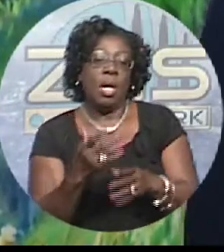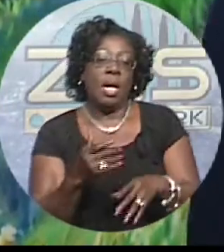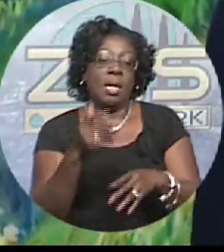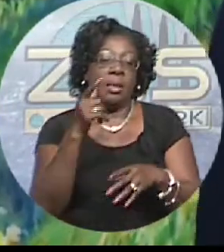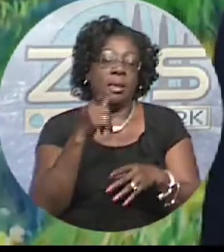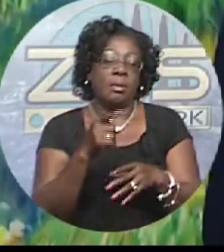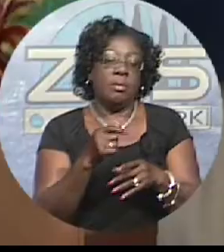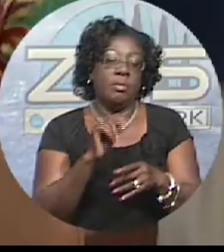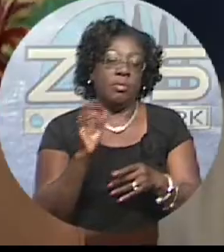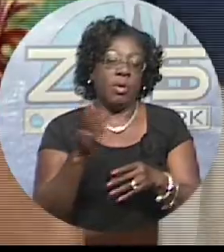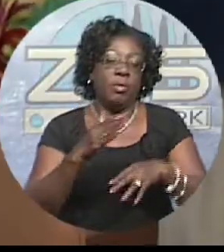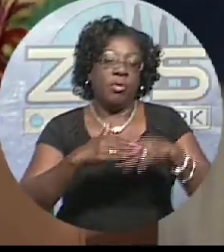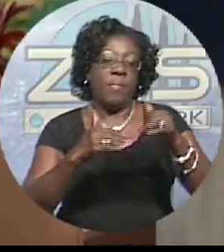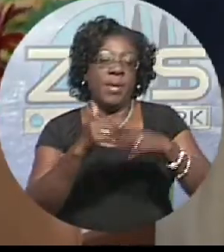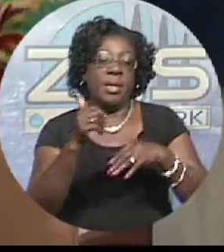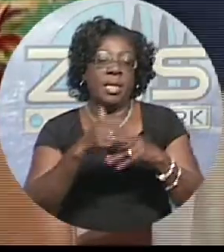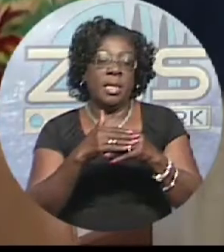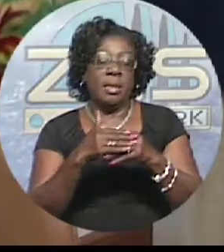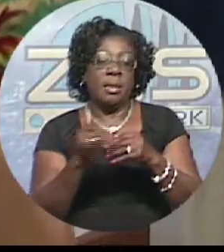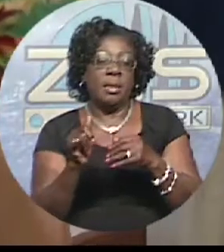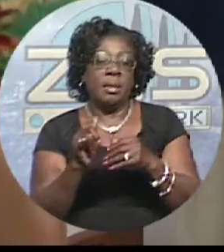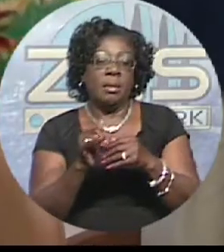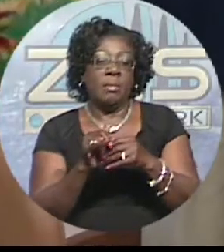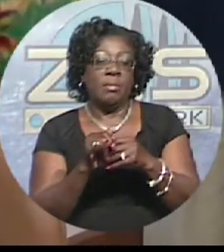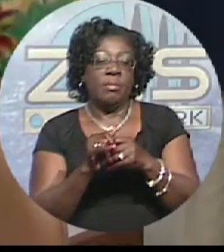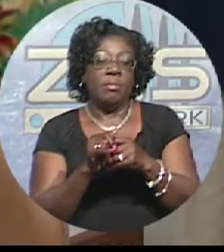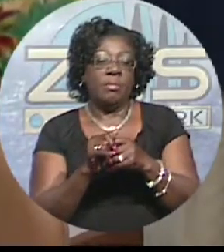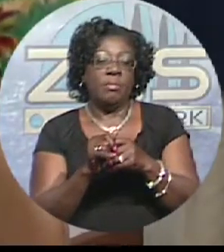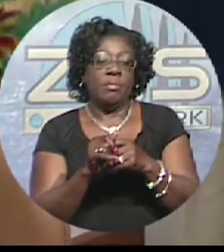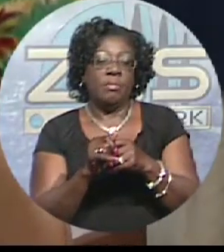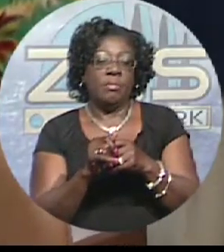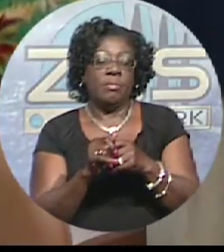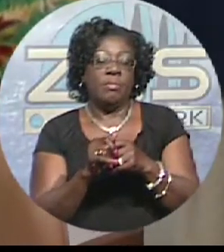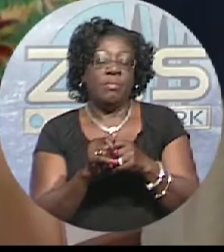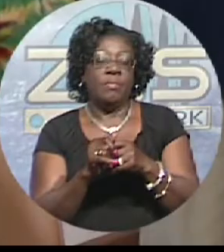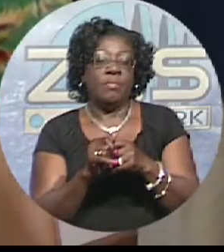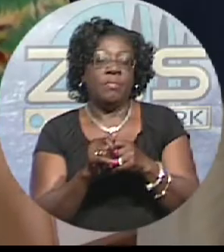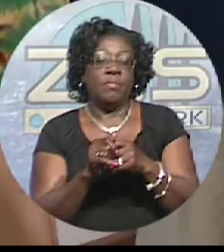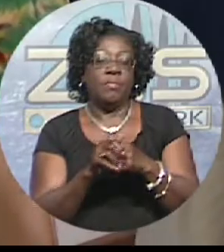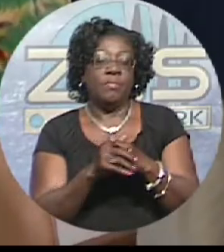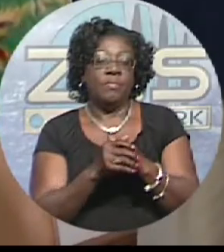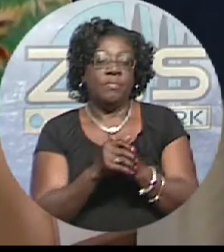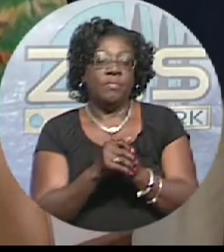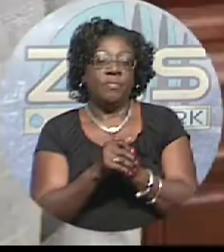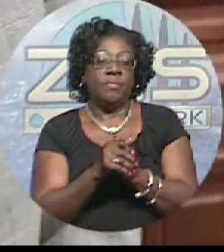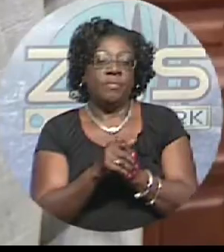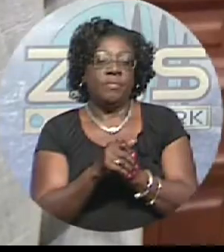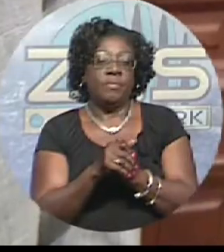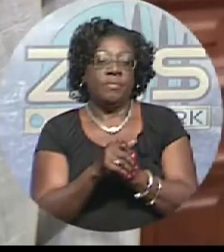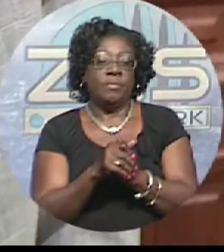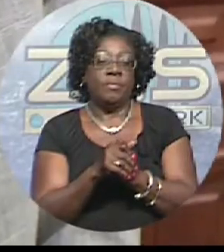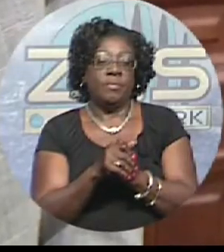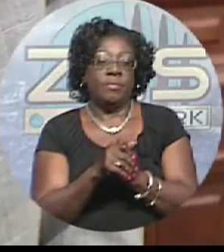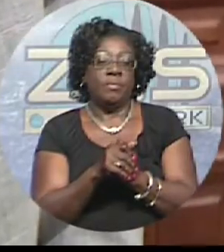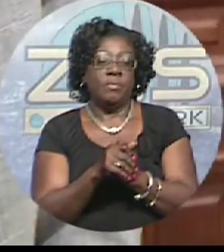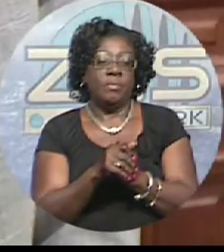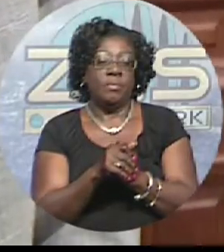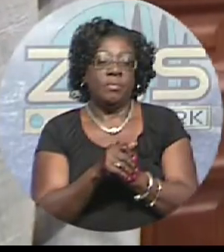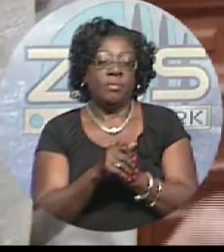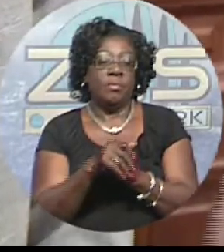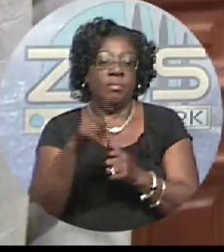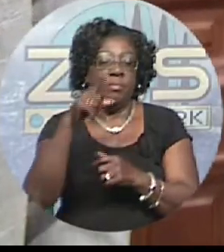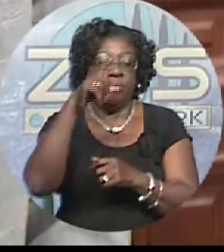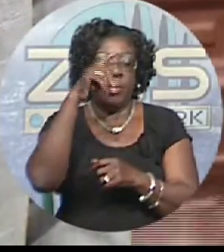start rebuilding them so they come back to their former glory. I'm fully supportive of all of the efforts being made,